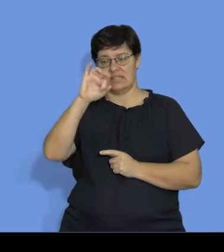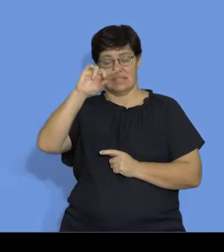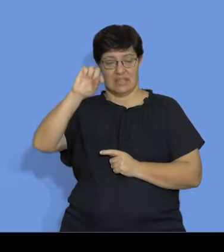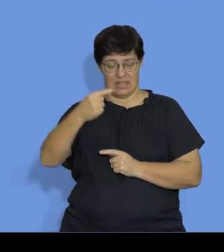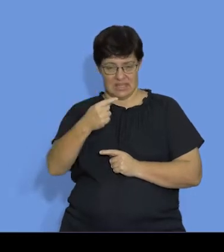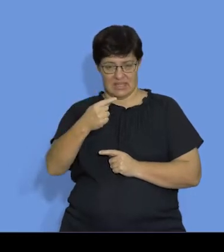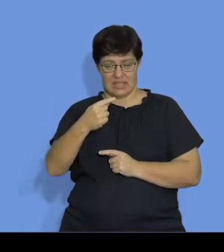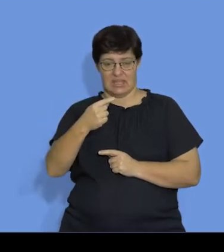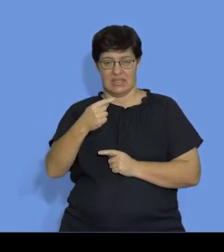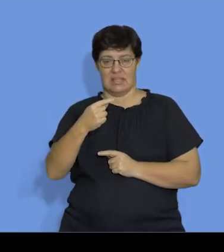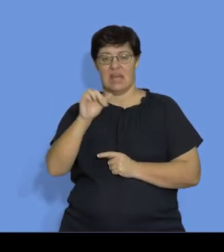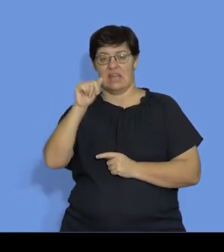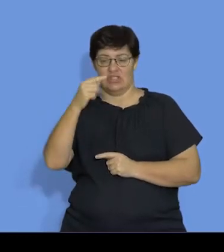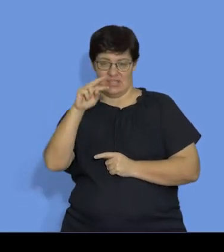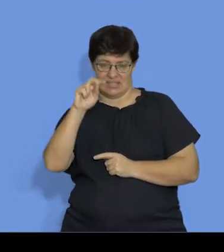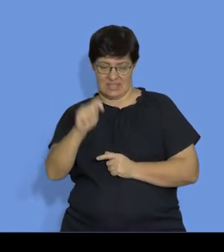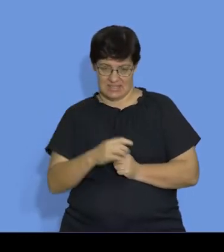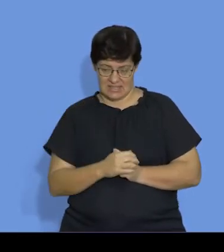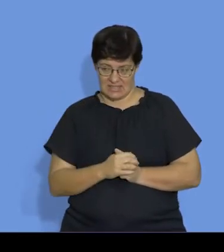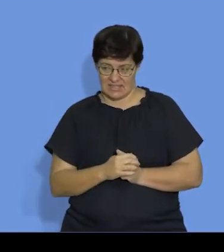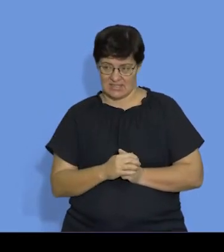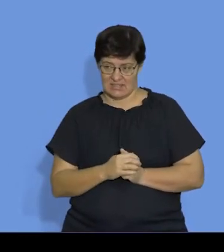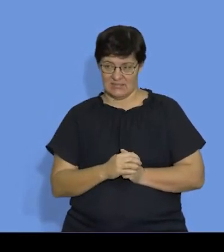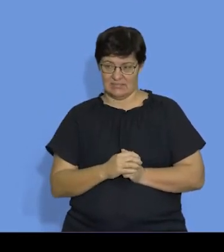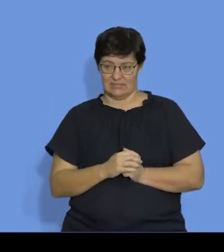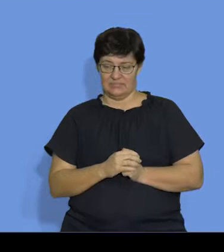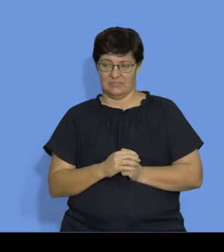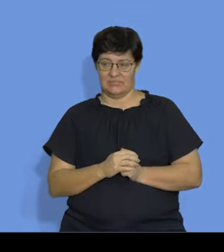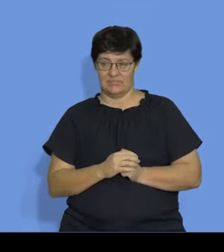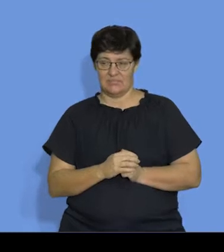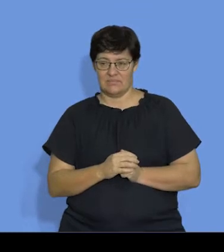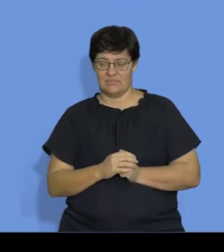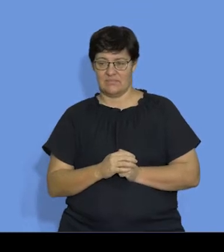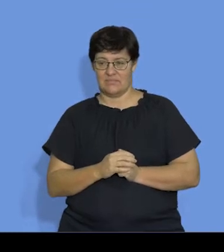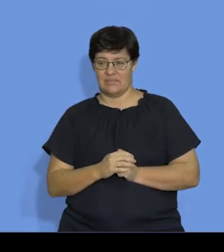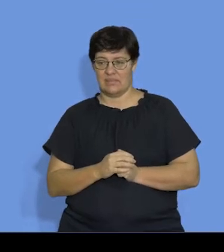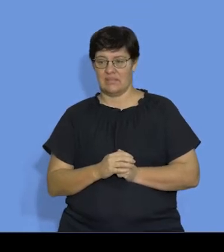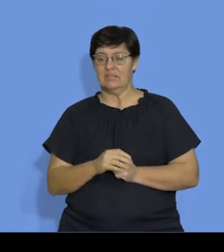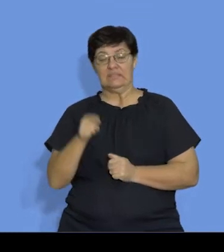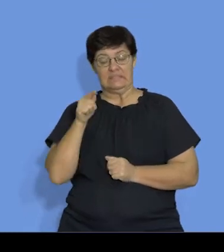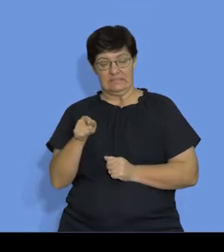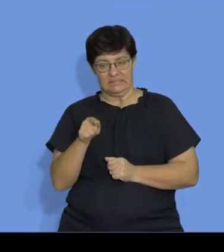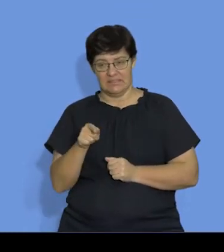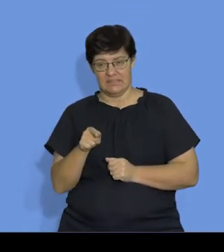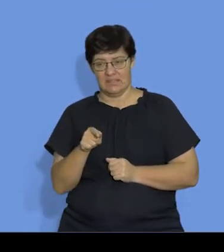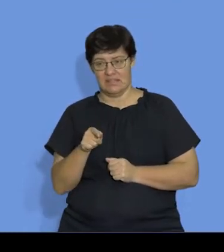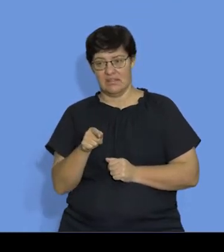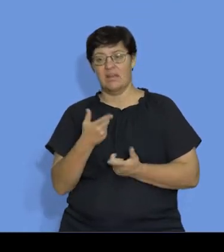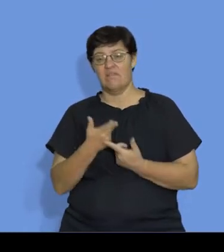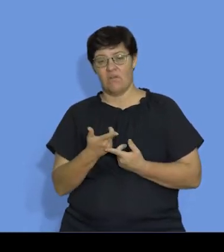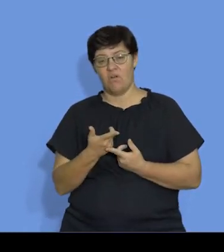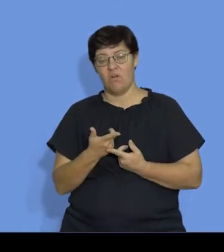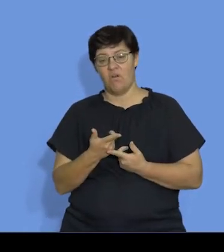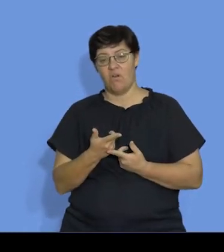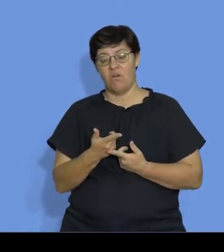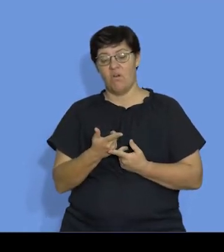So the role of ion in this case is that it is an oxidizing agent. And an oxidizing agent, in terms of the electron